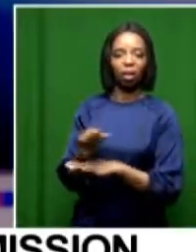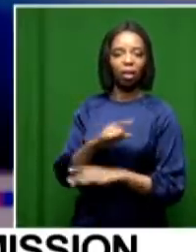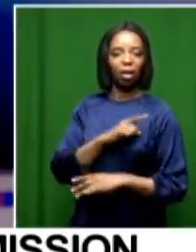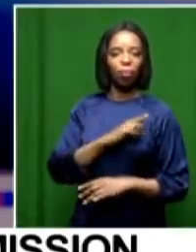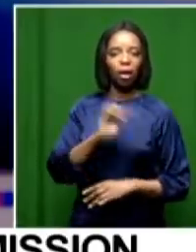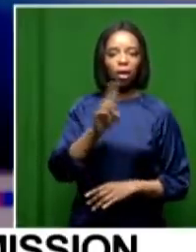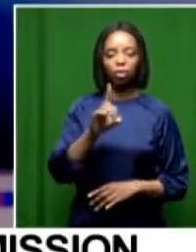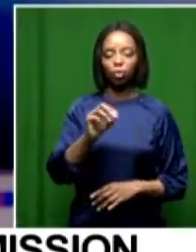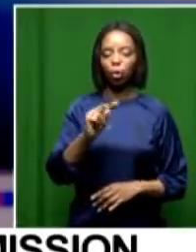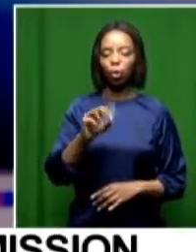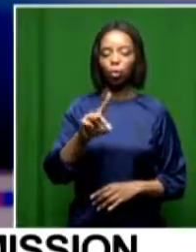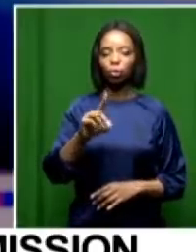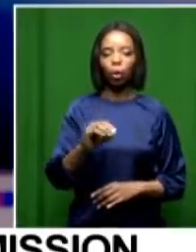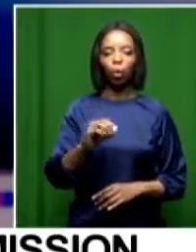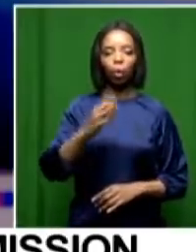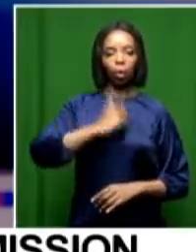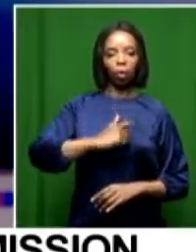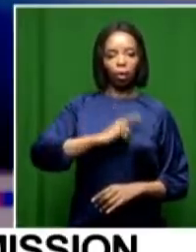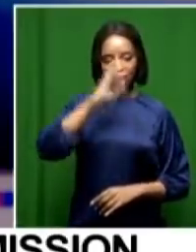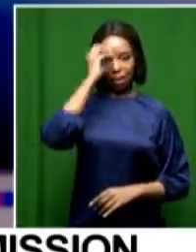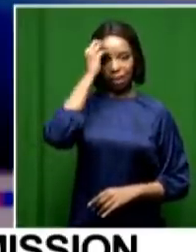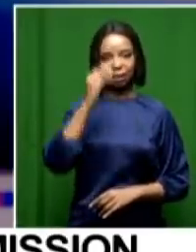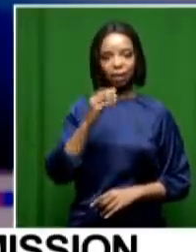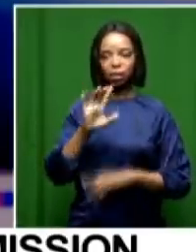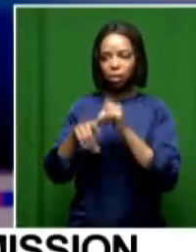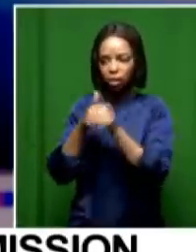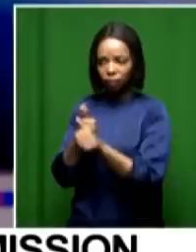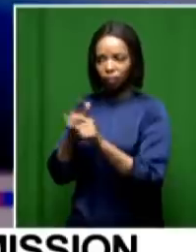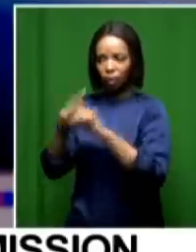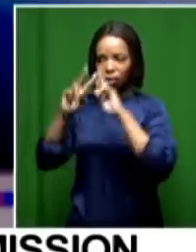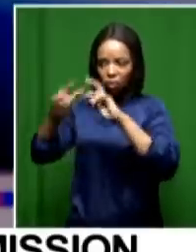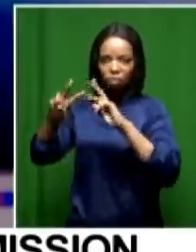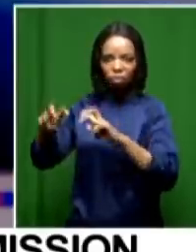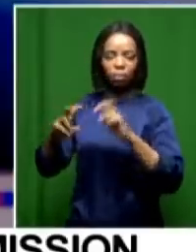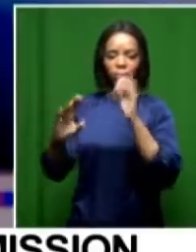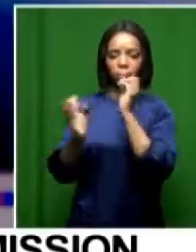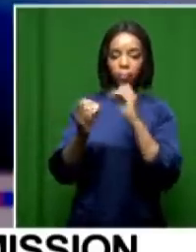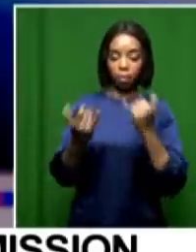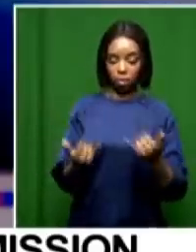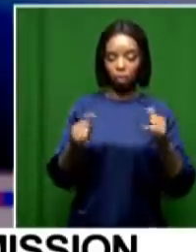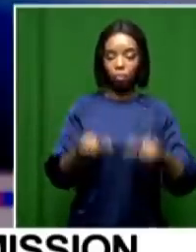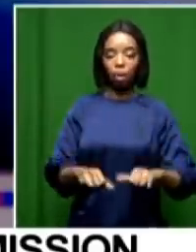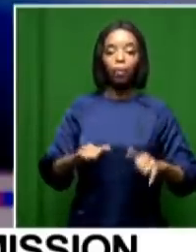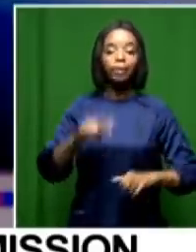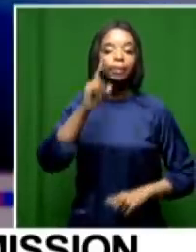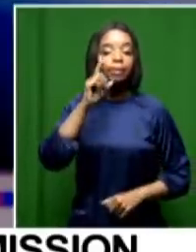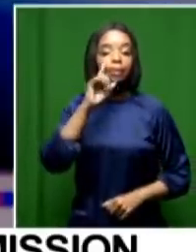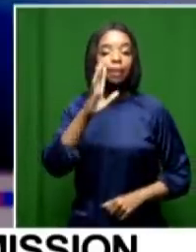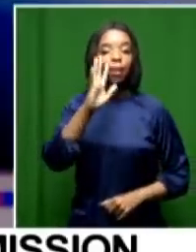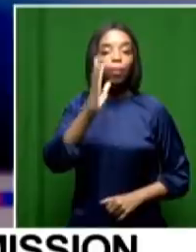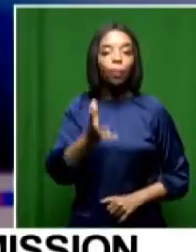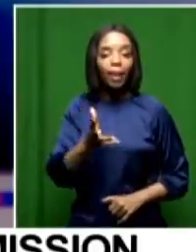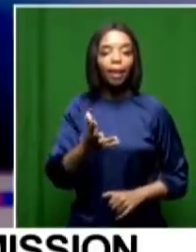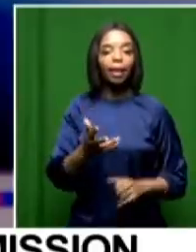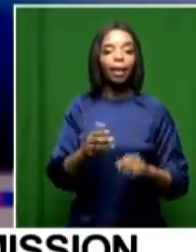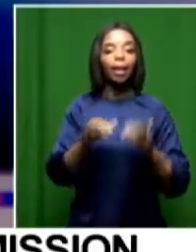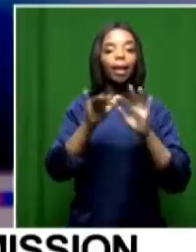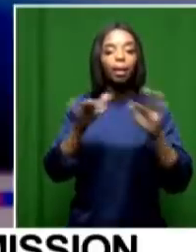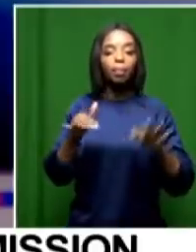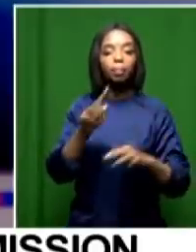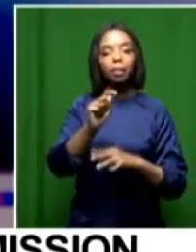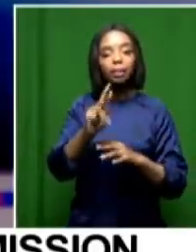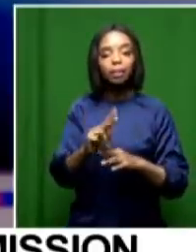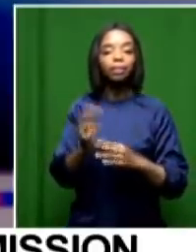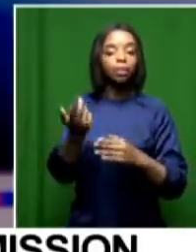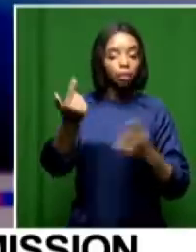go after Glencore. He said nothing on Glencore. We are waiting to see if he's going to call a press conference now, because that's his style of operation, to condemn